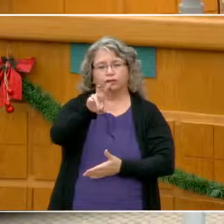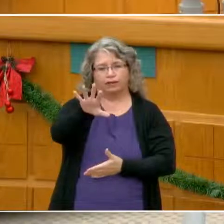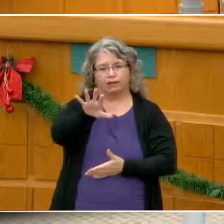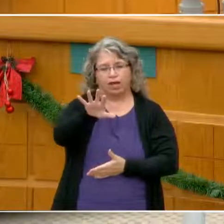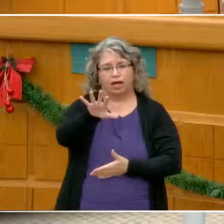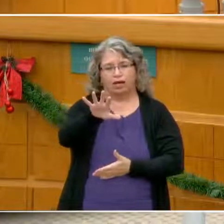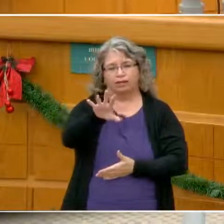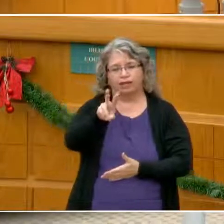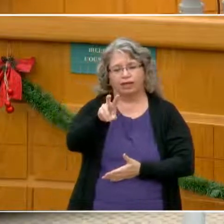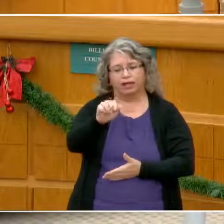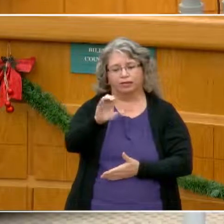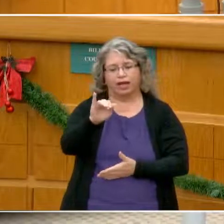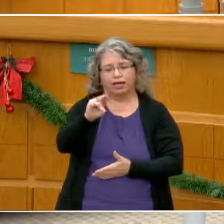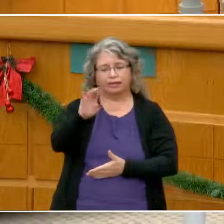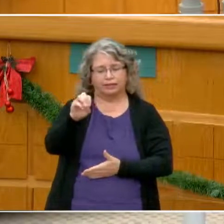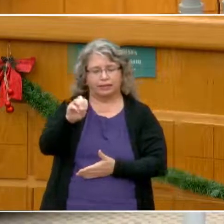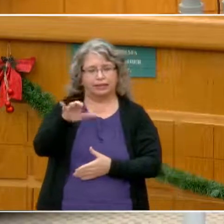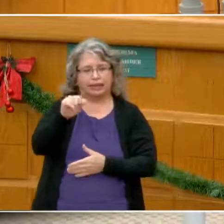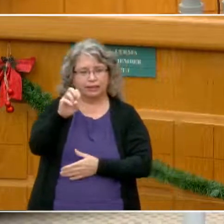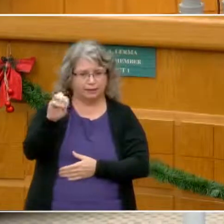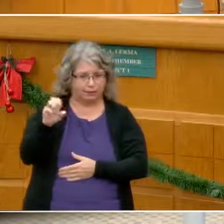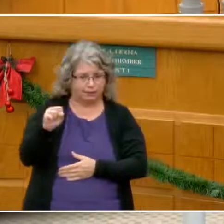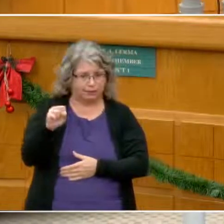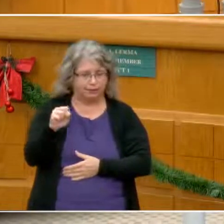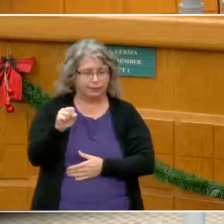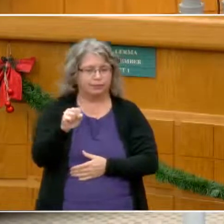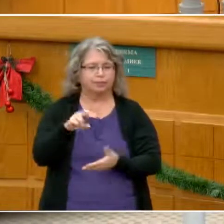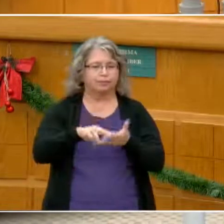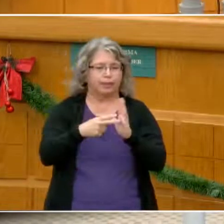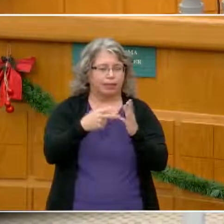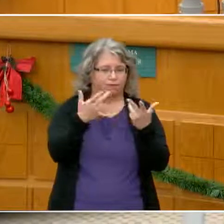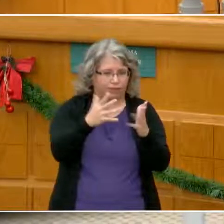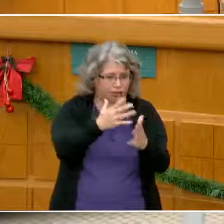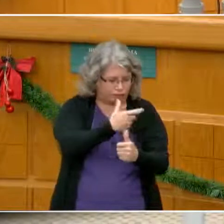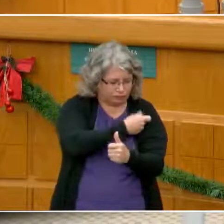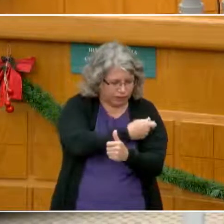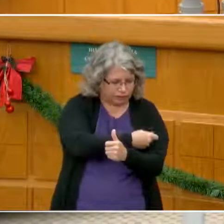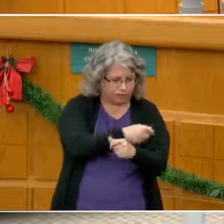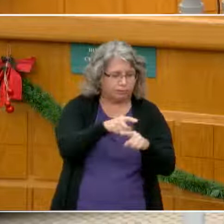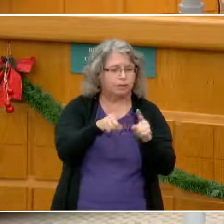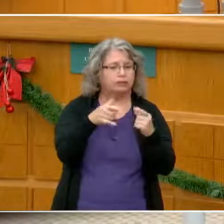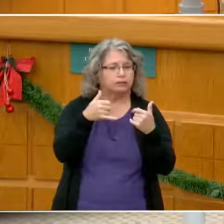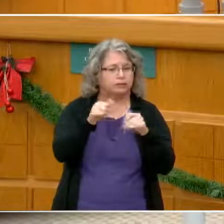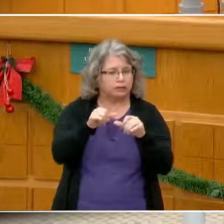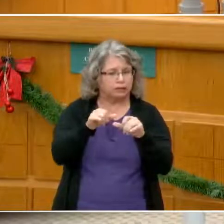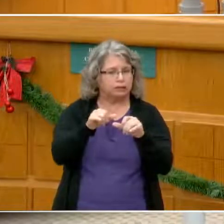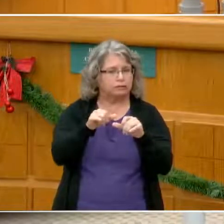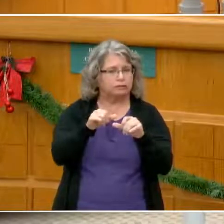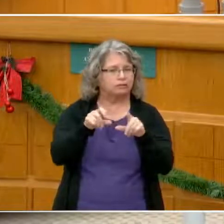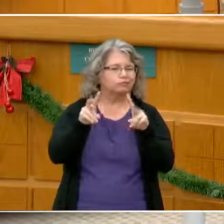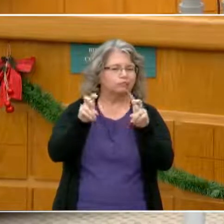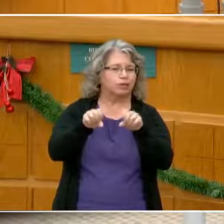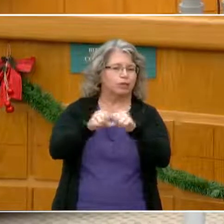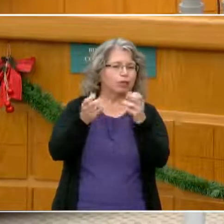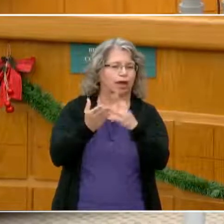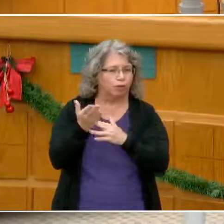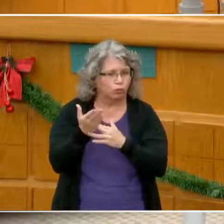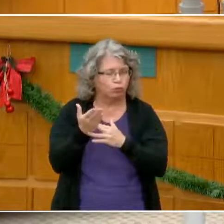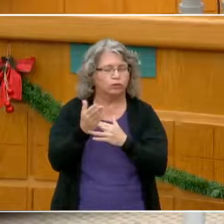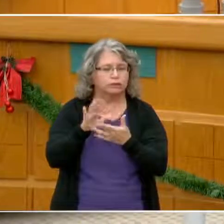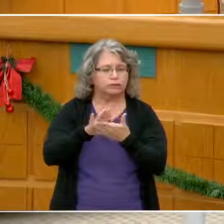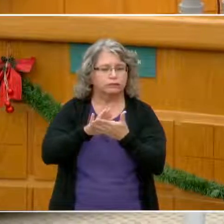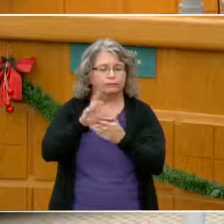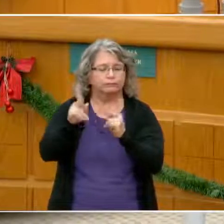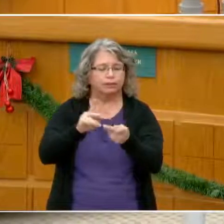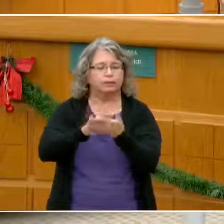cases. Knowing that we know a little bit about Omicron and its potential to escape immunity, we're